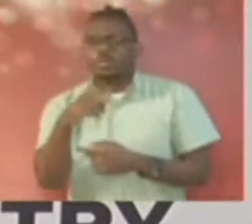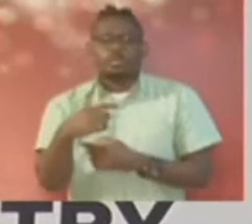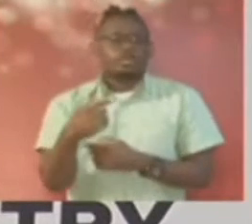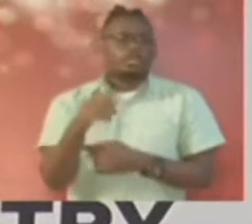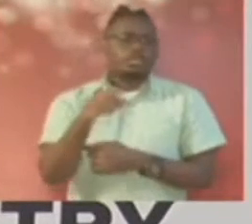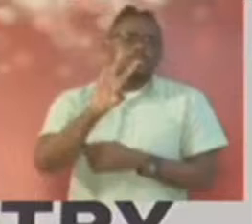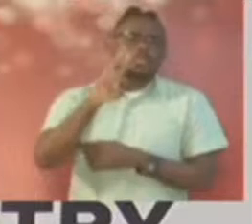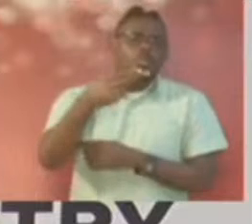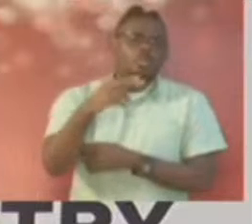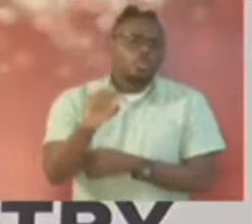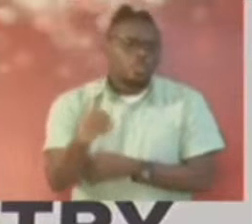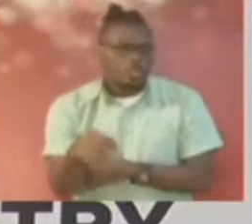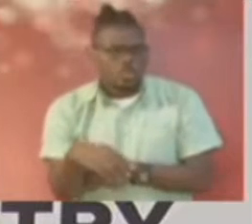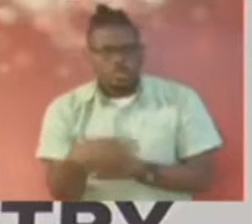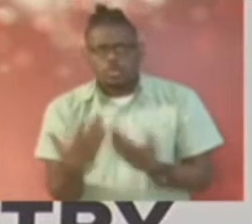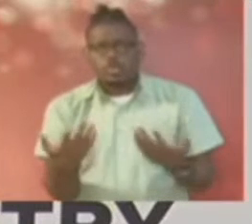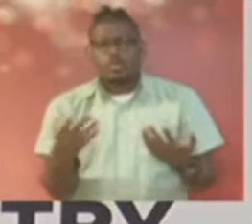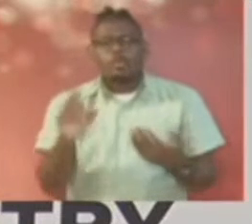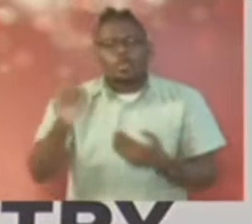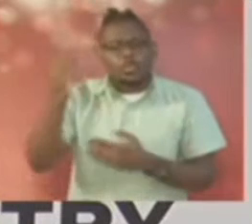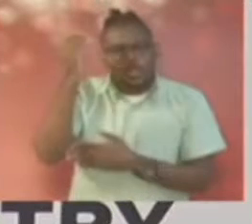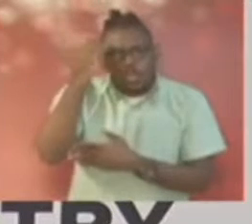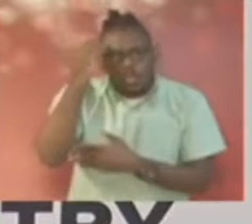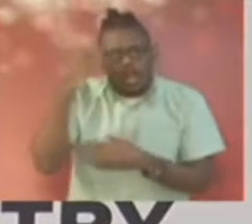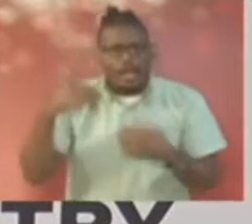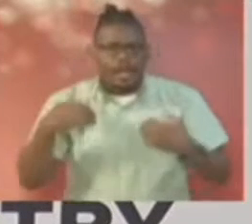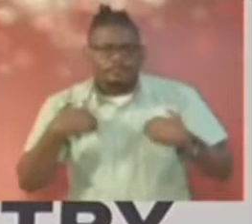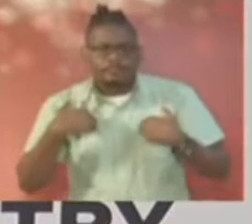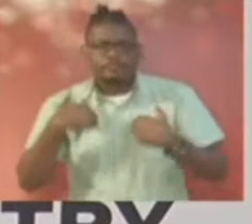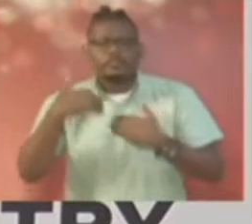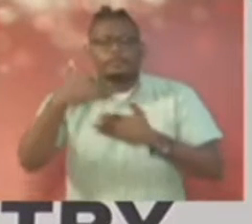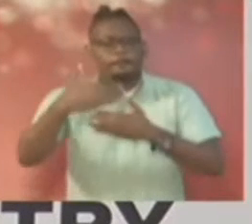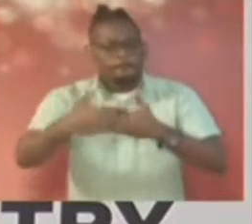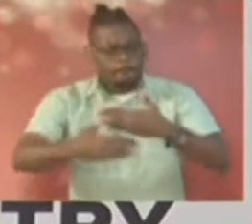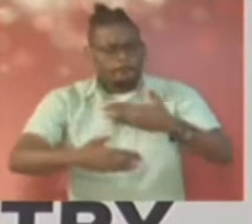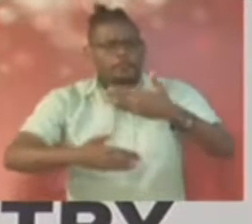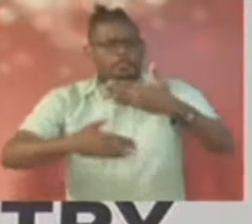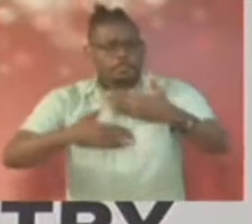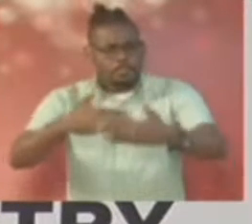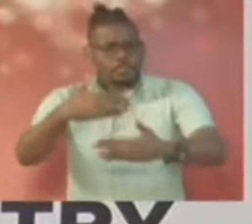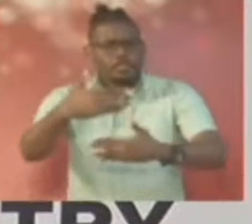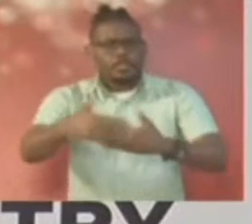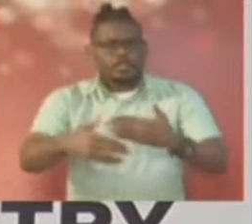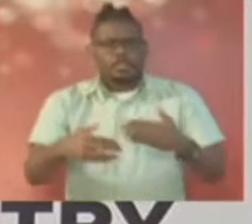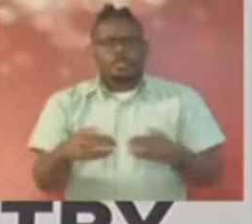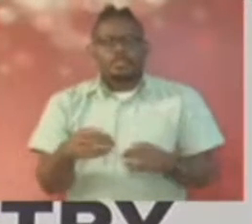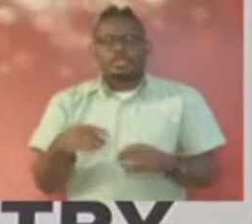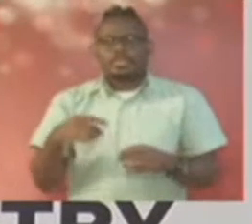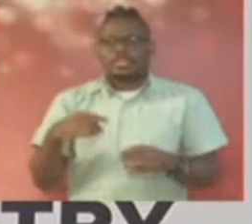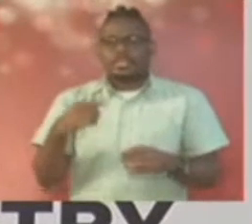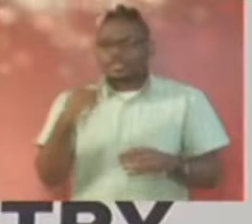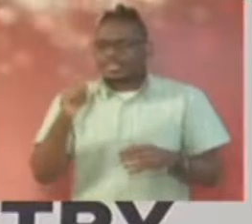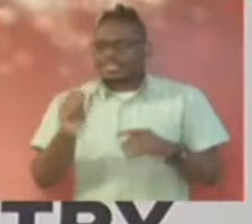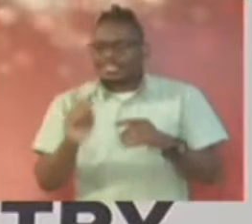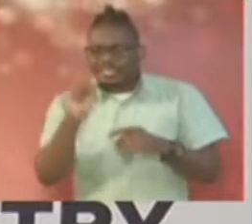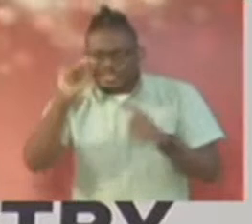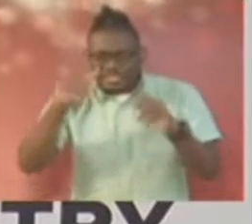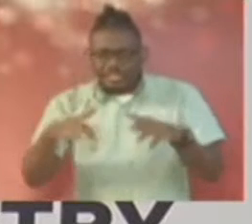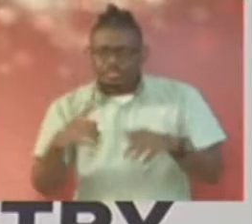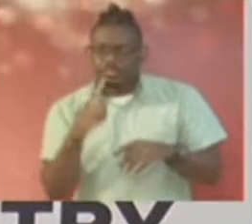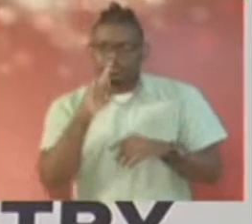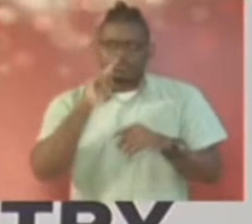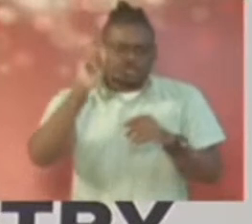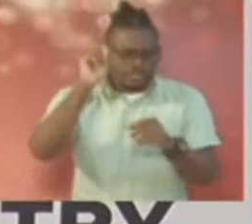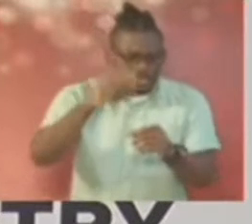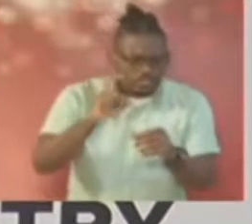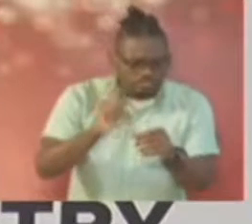practice. As you know, there's a process that it takes from the time someone is sampled to the time you generate a report. It includes a validation process even